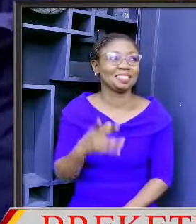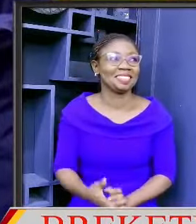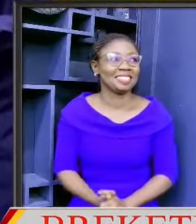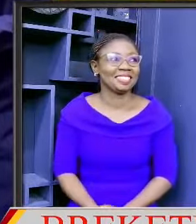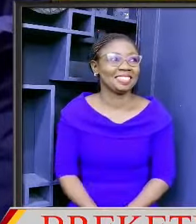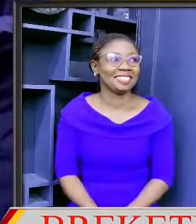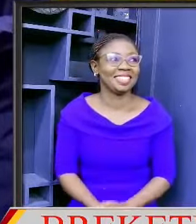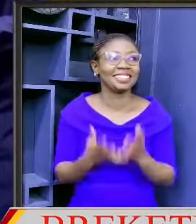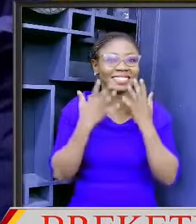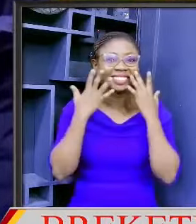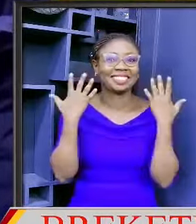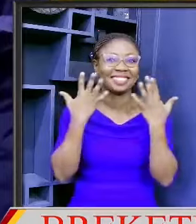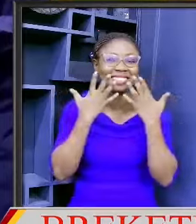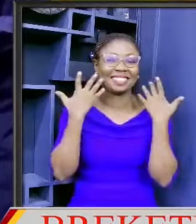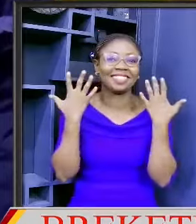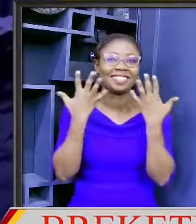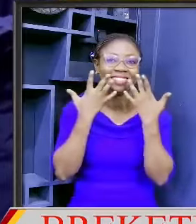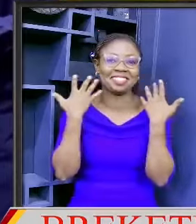the mic.